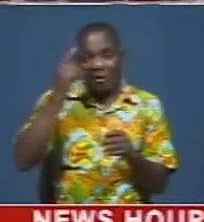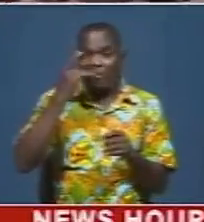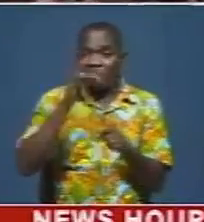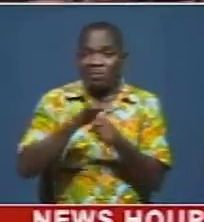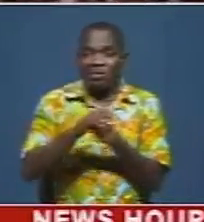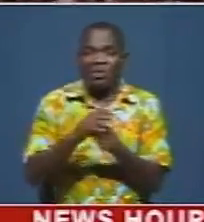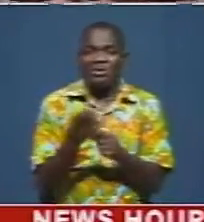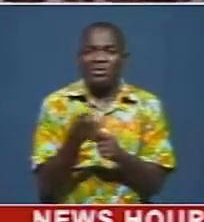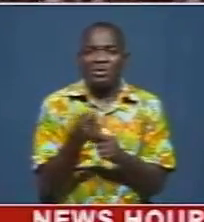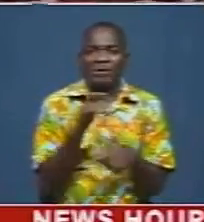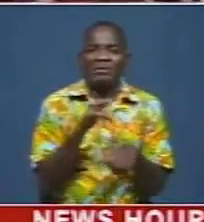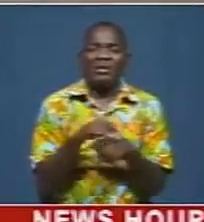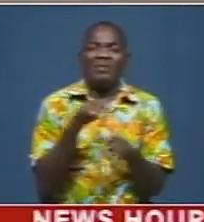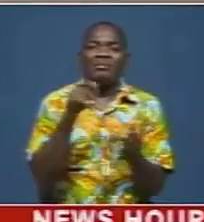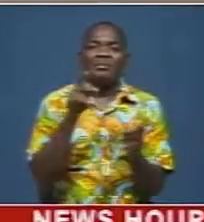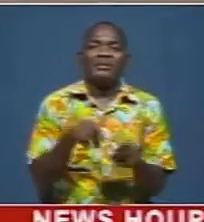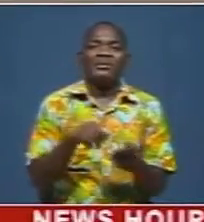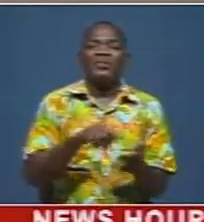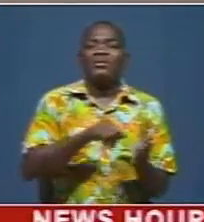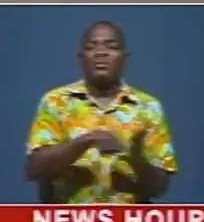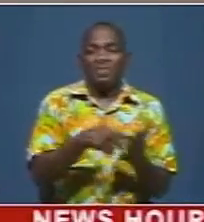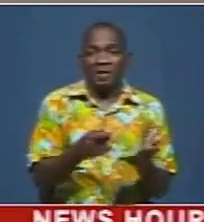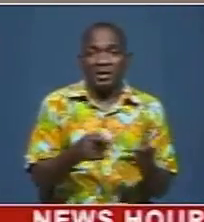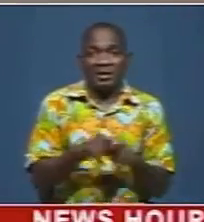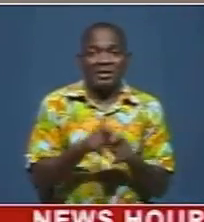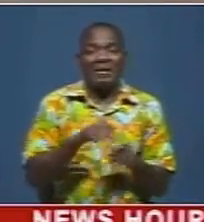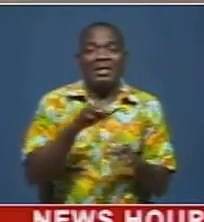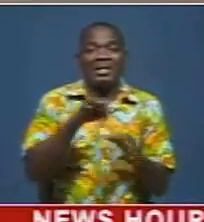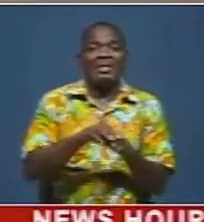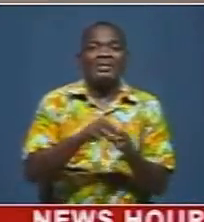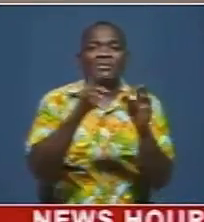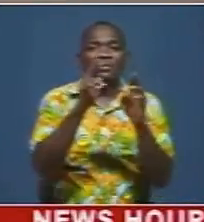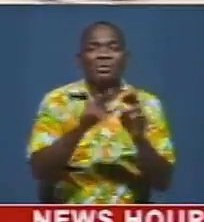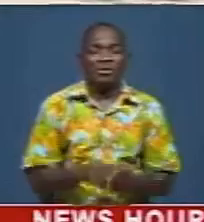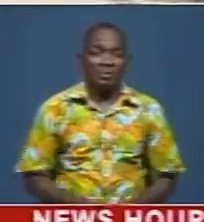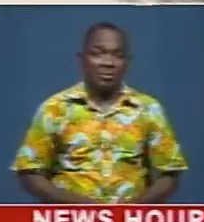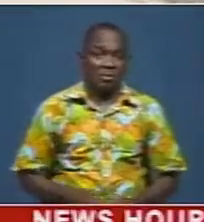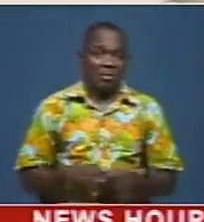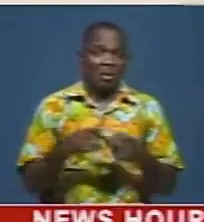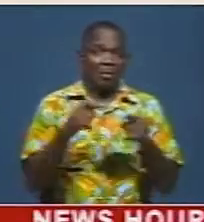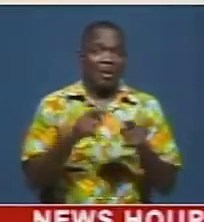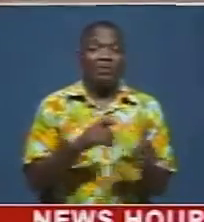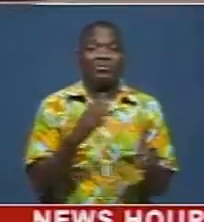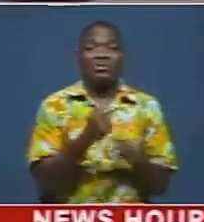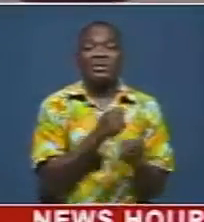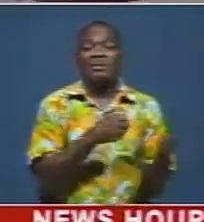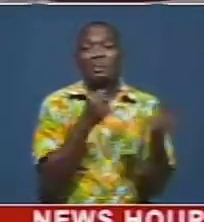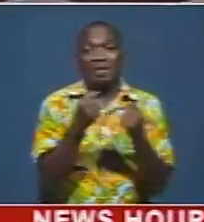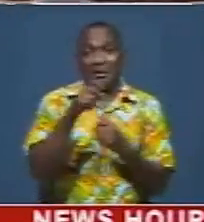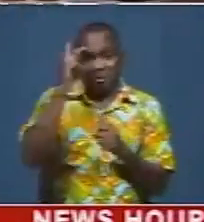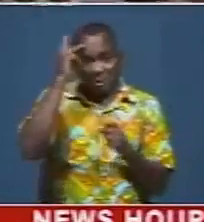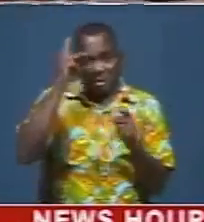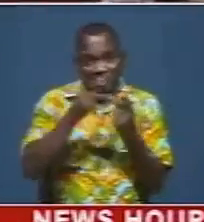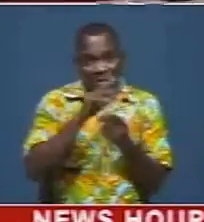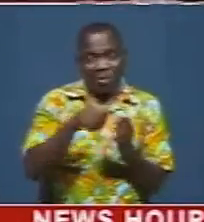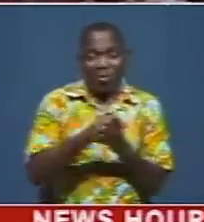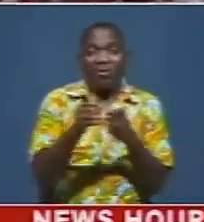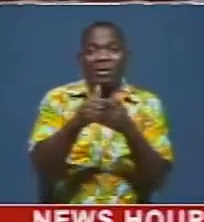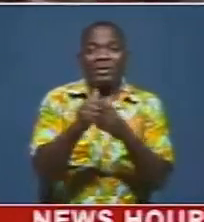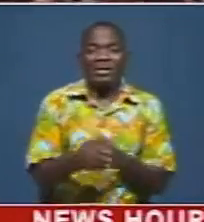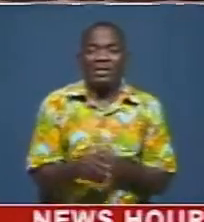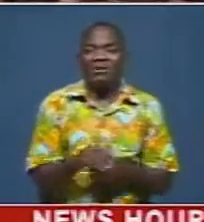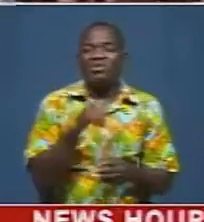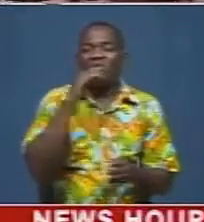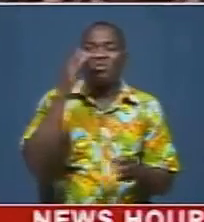little effect on voter behavior or on election outcomes. Once in power, political parties and their leaders did